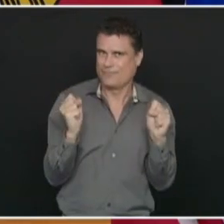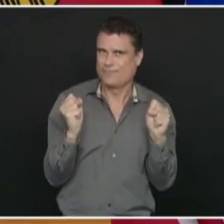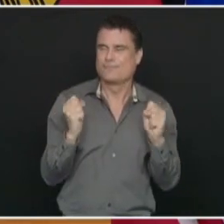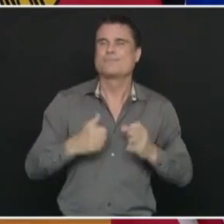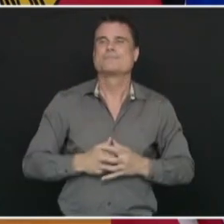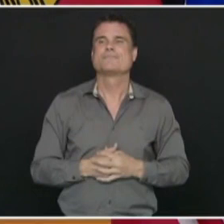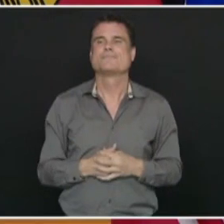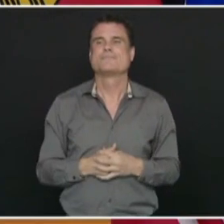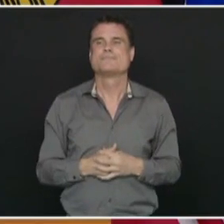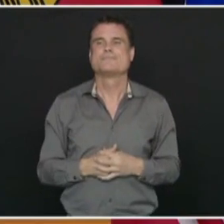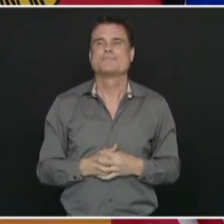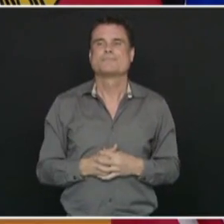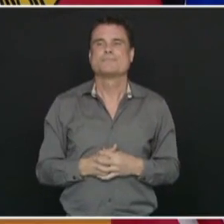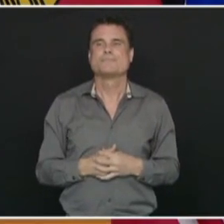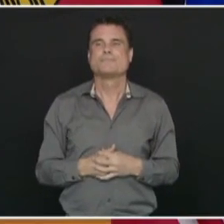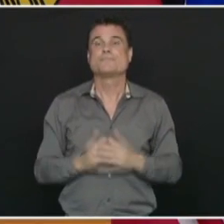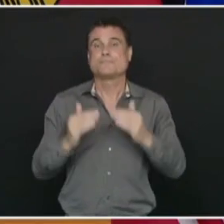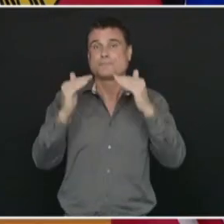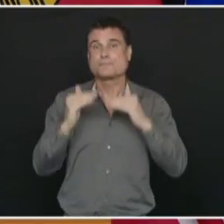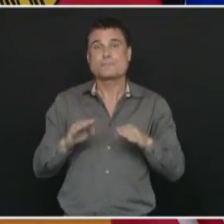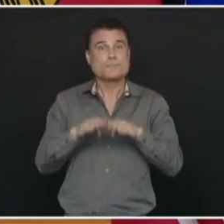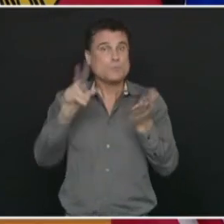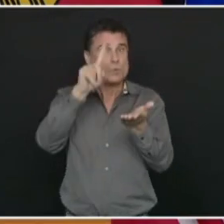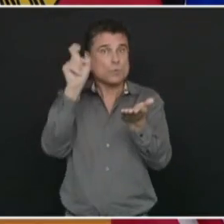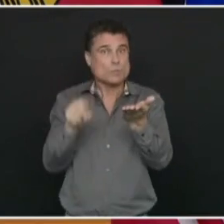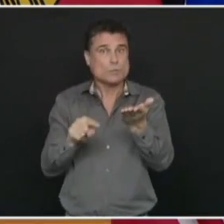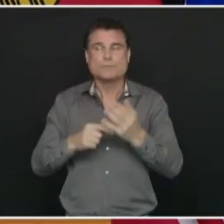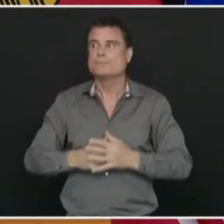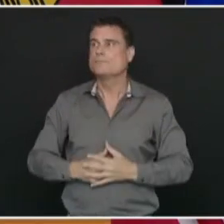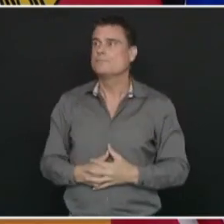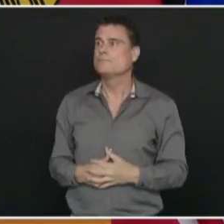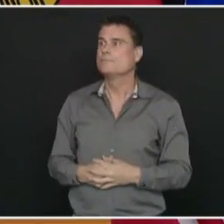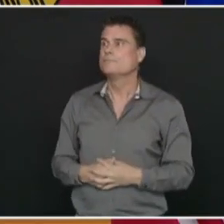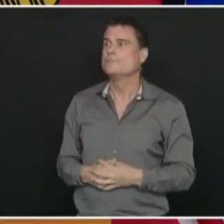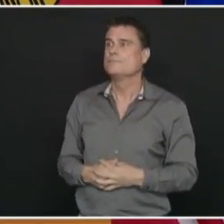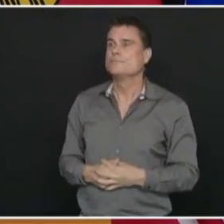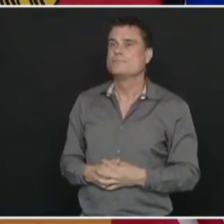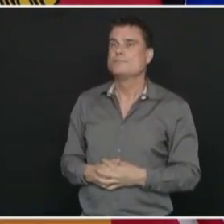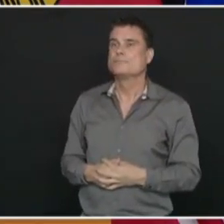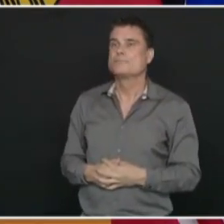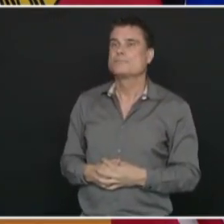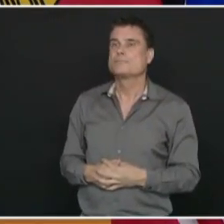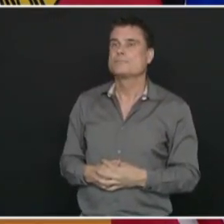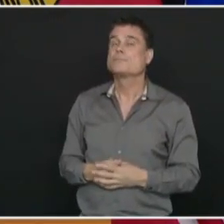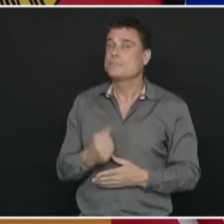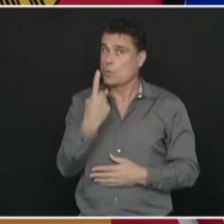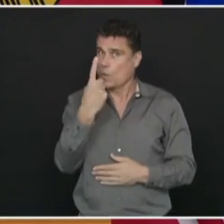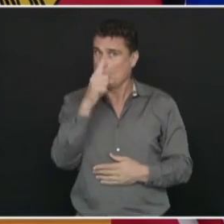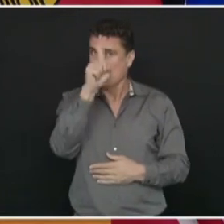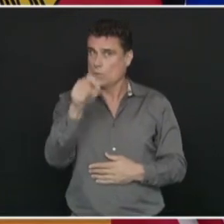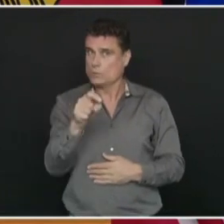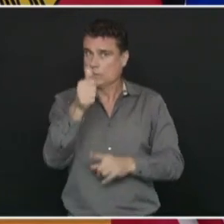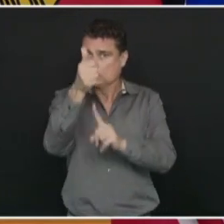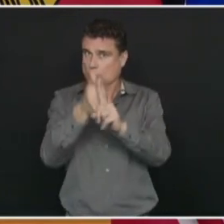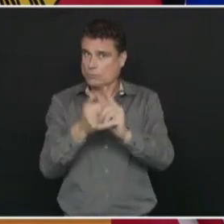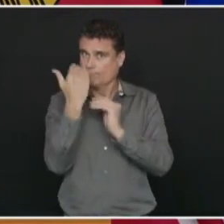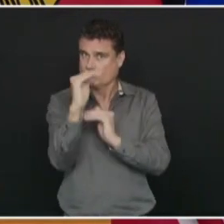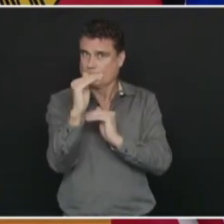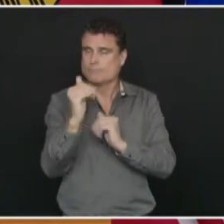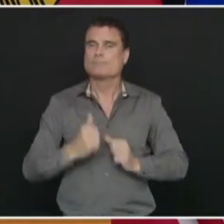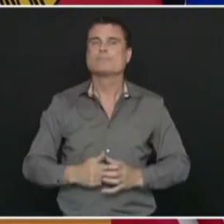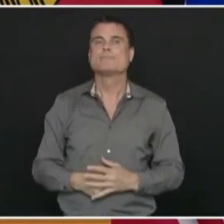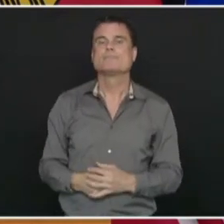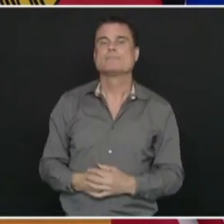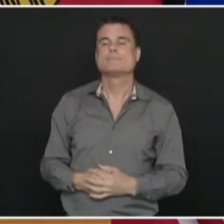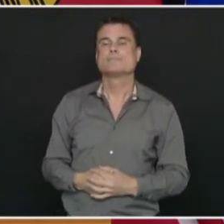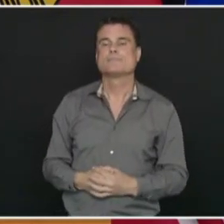able to use very soon within the next few weeks. And it is one of the measures that we will that is helpful to us